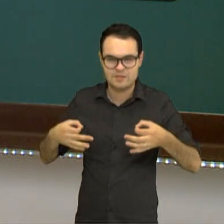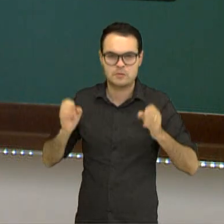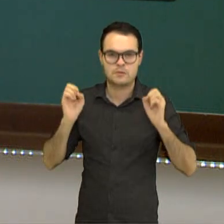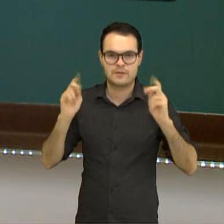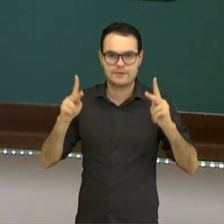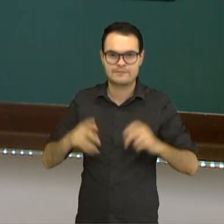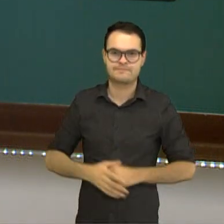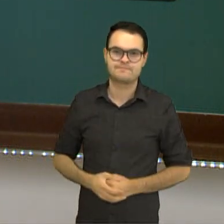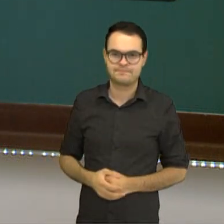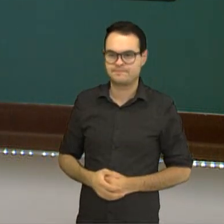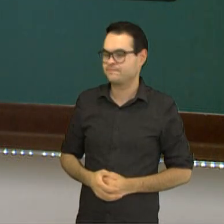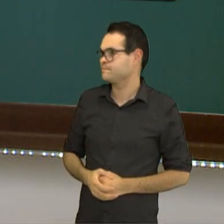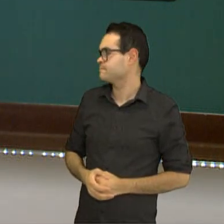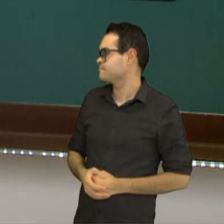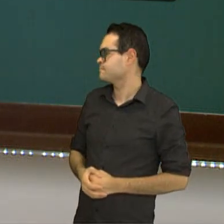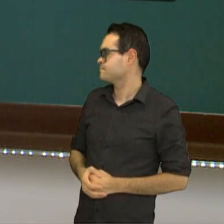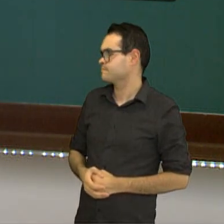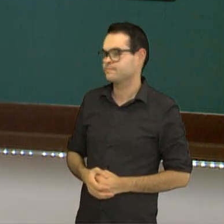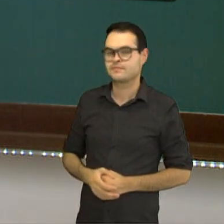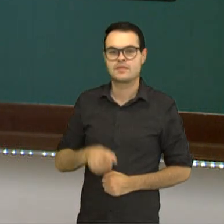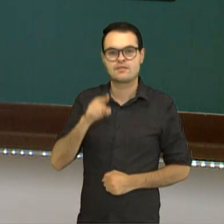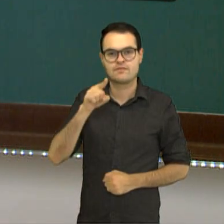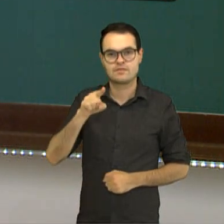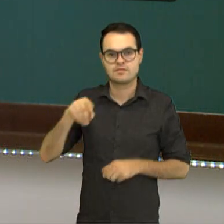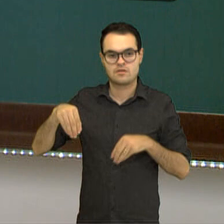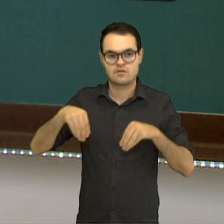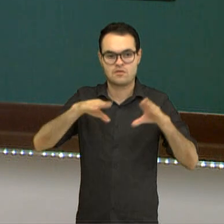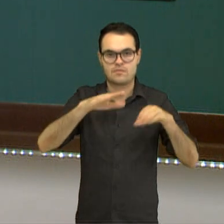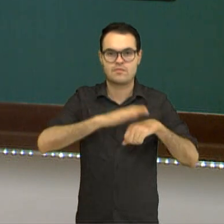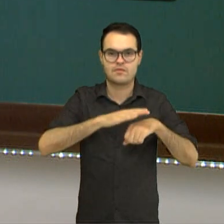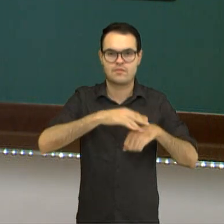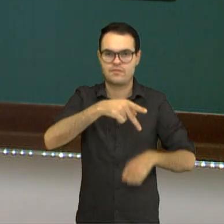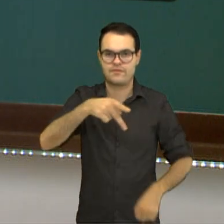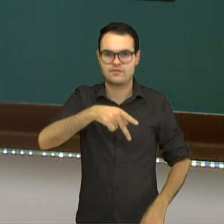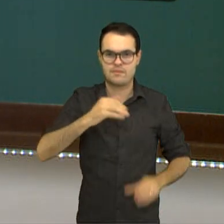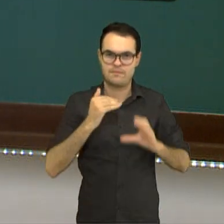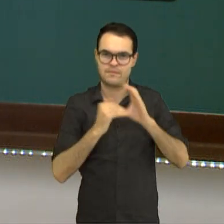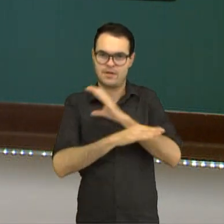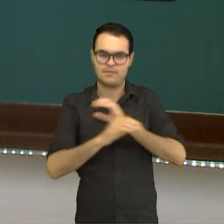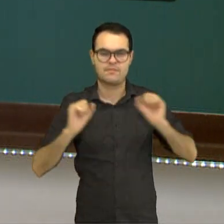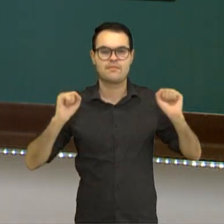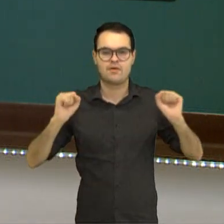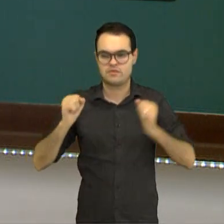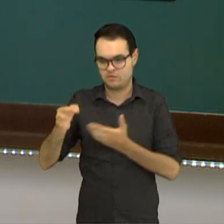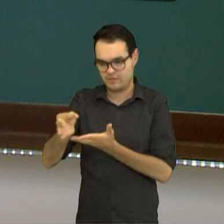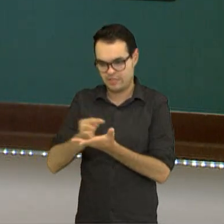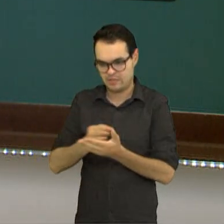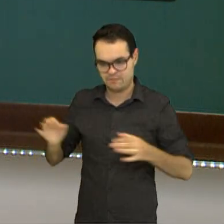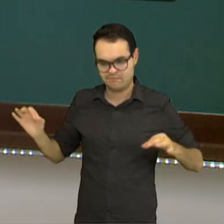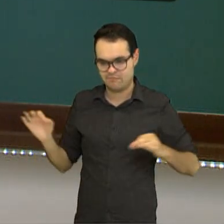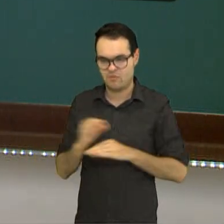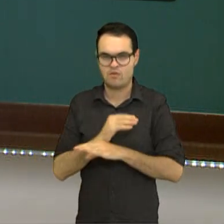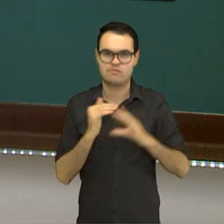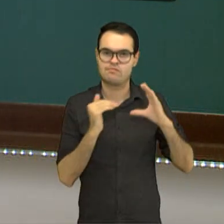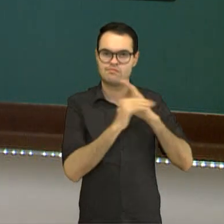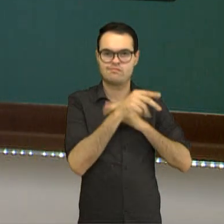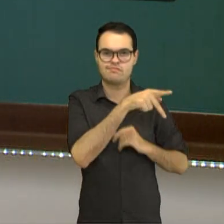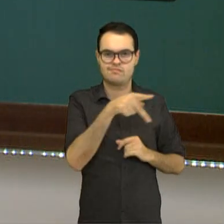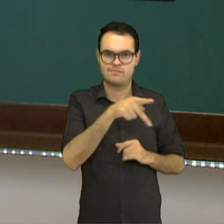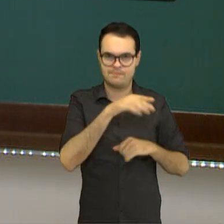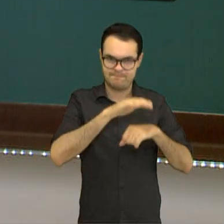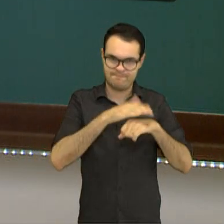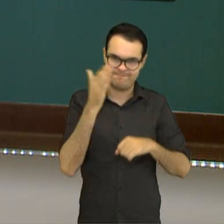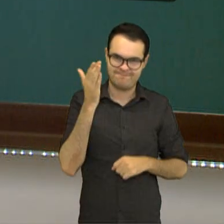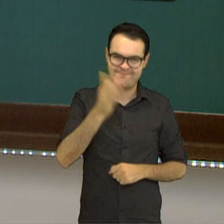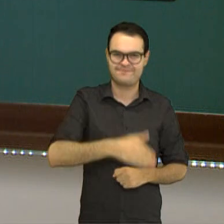Share your test with your teacher. Daí, compartilhar com seu professor. Pode mandar via e-mail, alguma coisa assim, né?